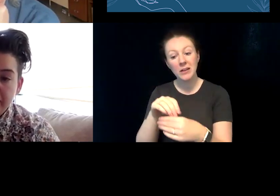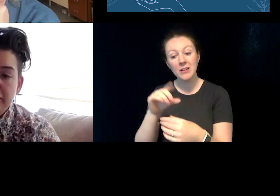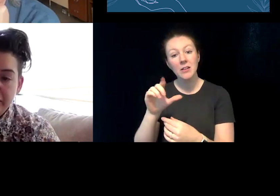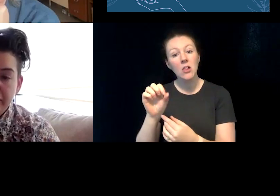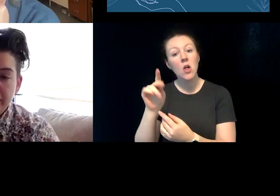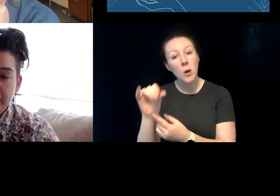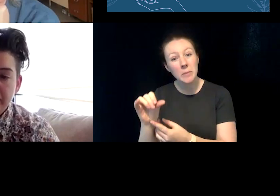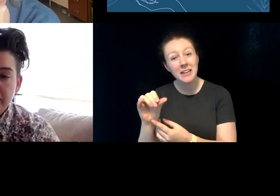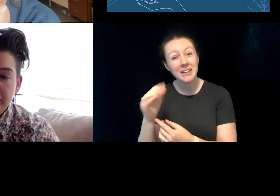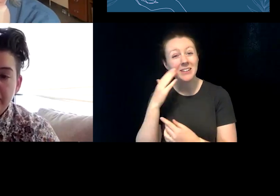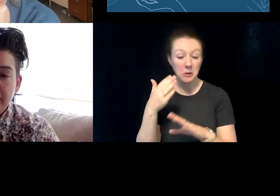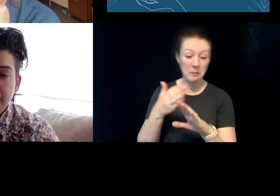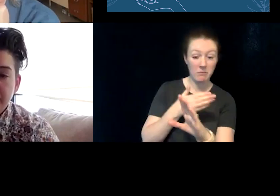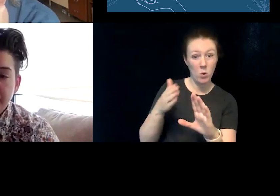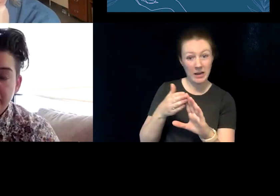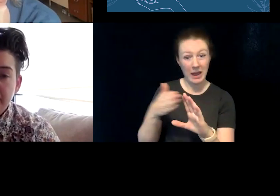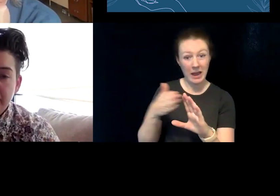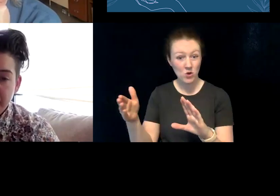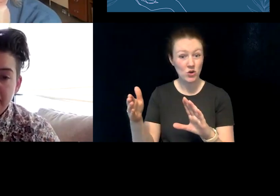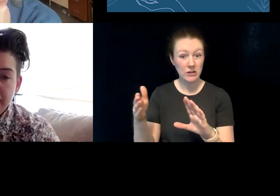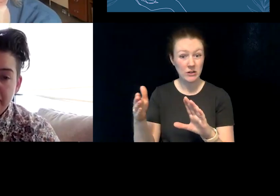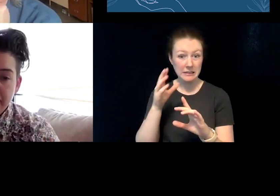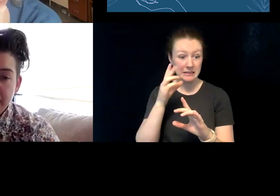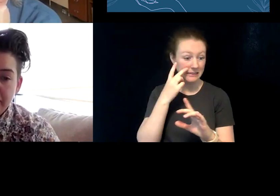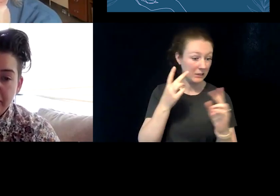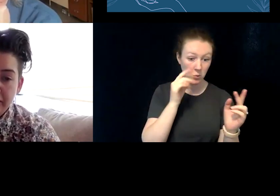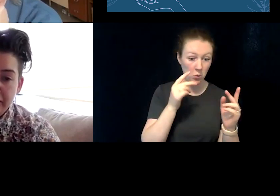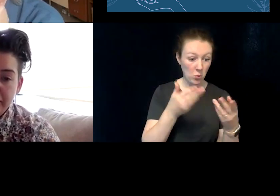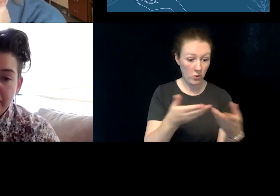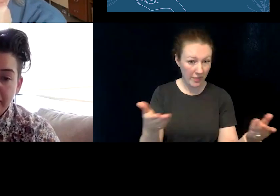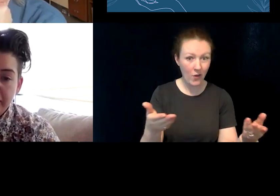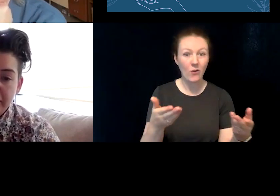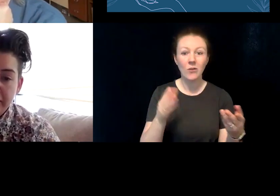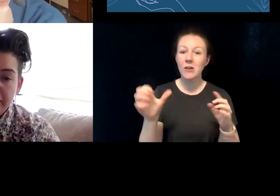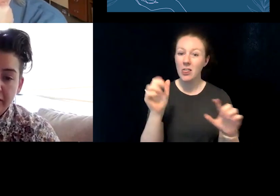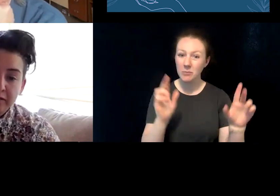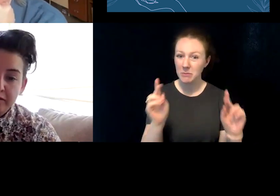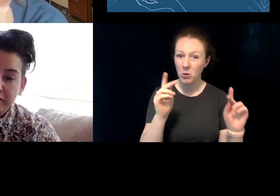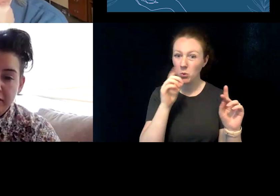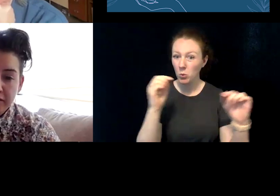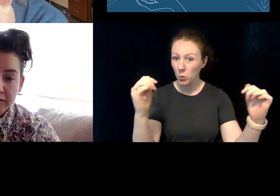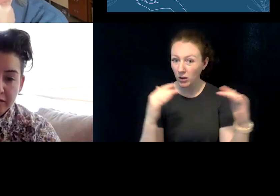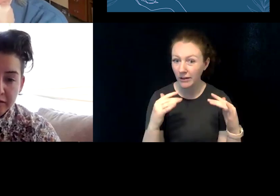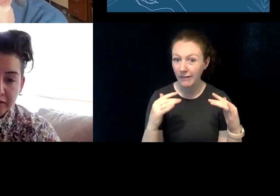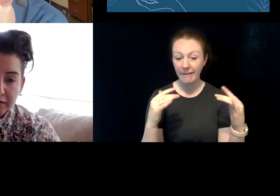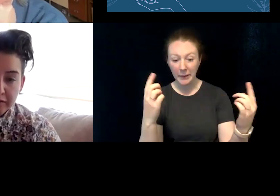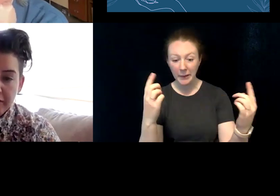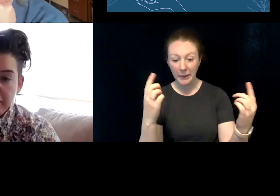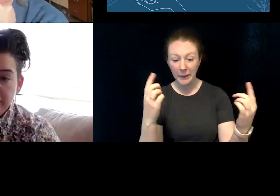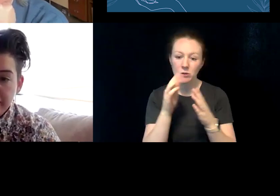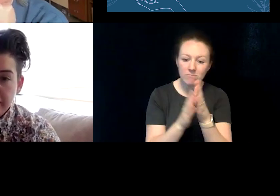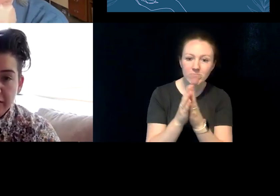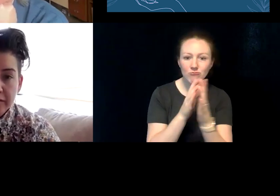before and after, seeing who your people are and seeing other people interested in